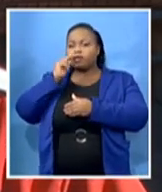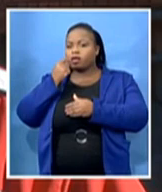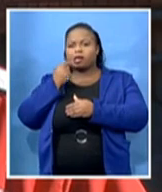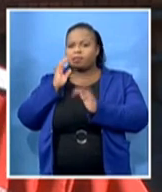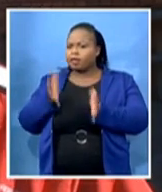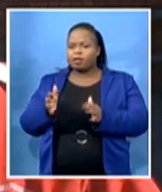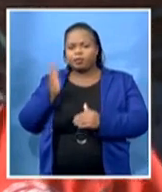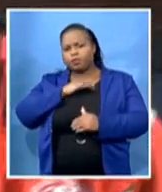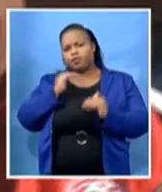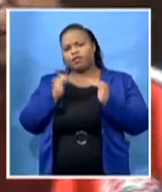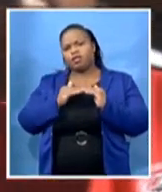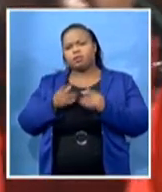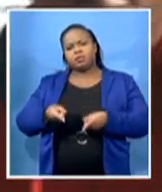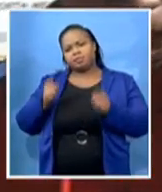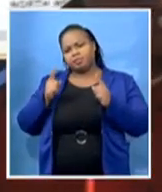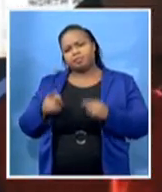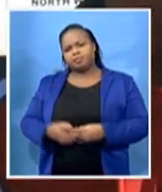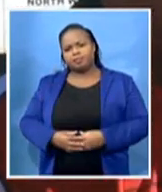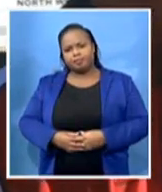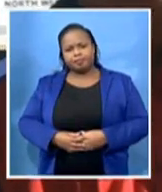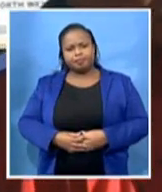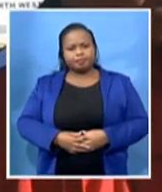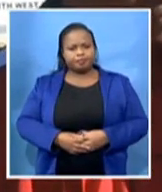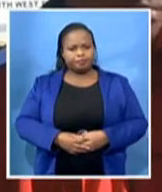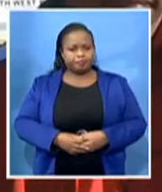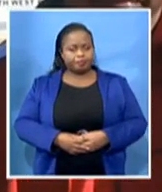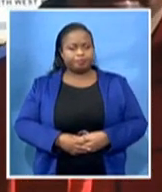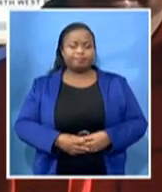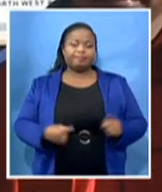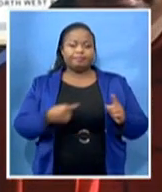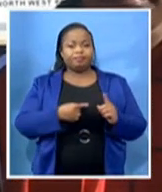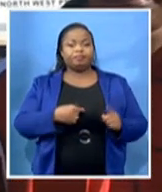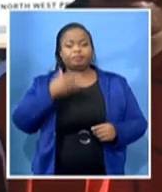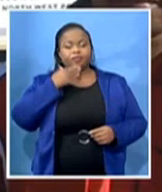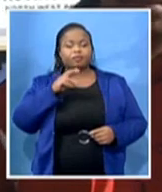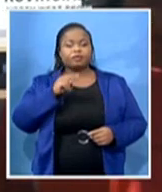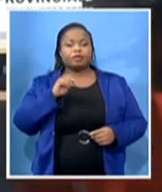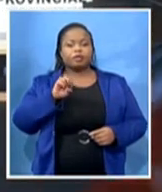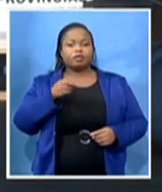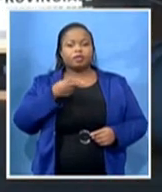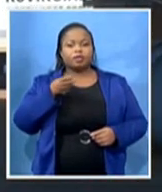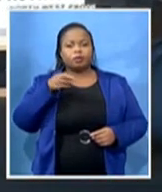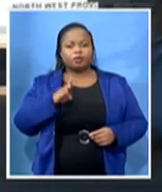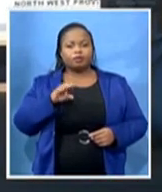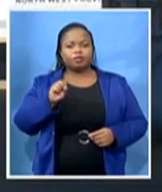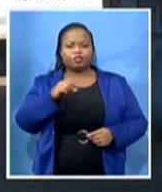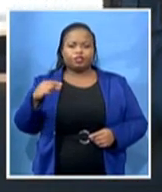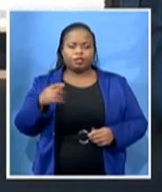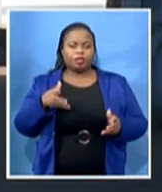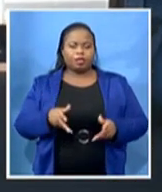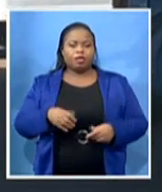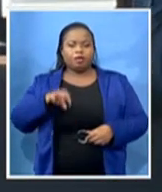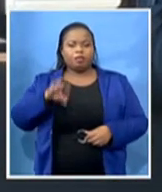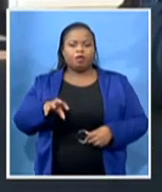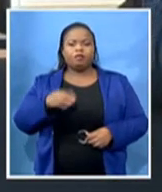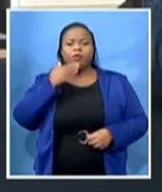situation. There was the NEHAU secretary in the province, Mr. Makafane, saying they will make sure